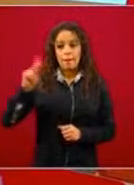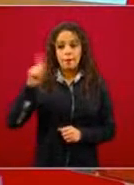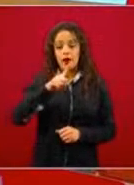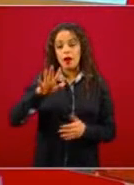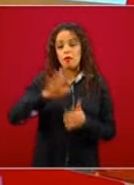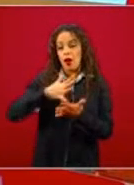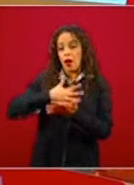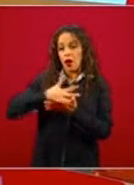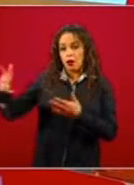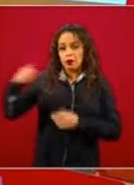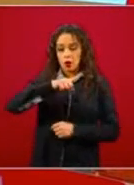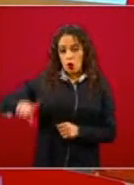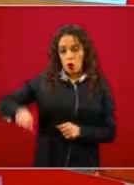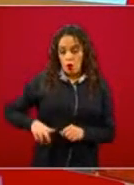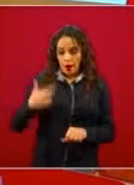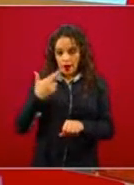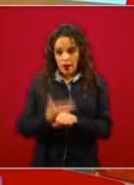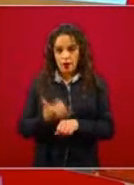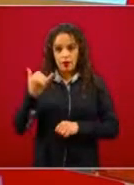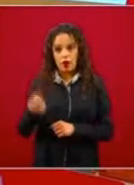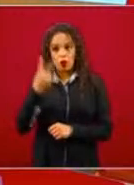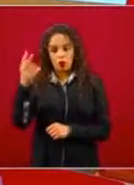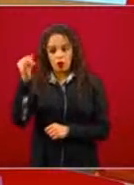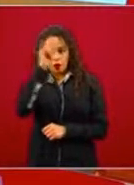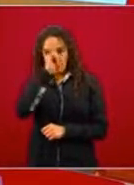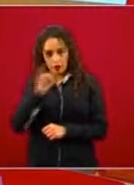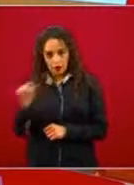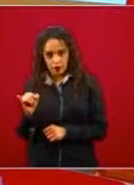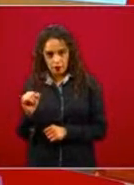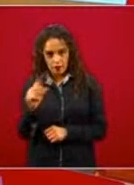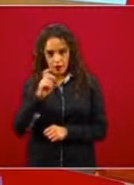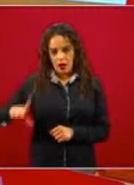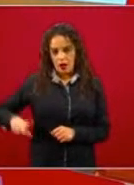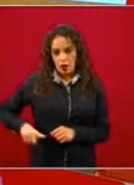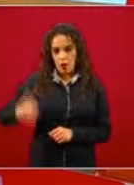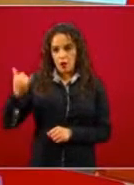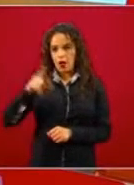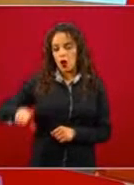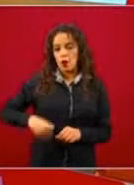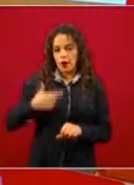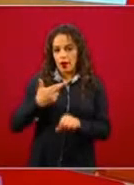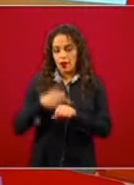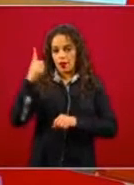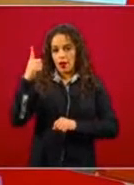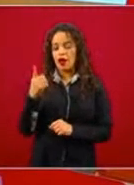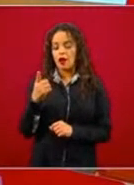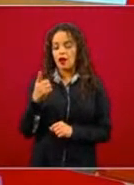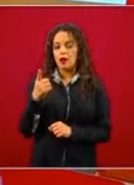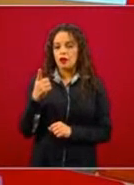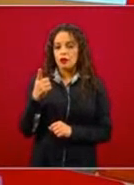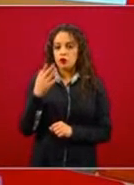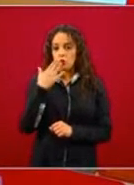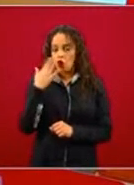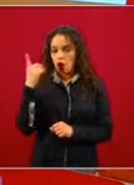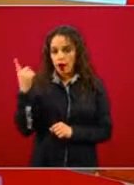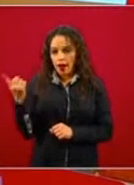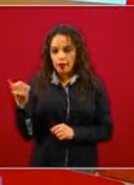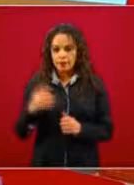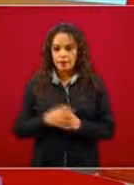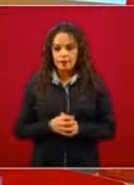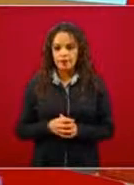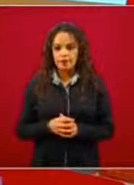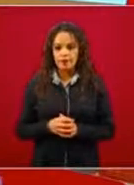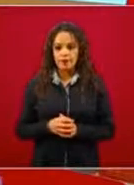and most governors and the two and the governess and